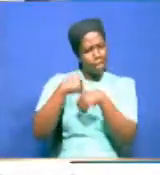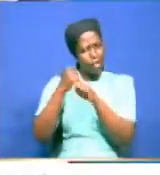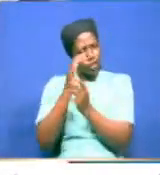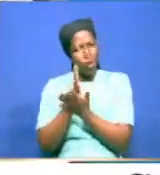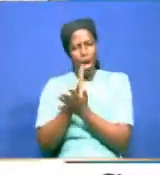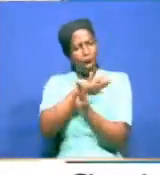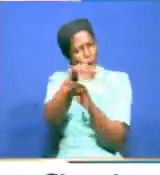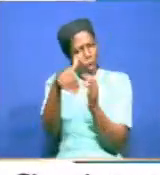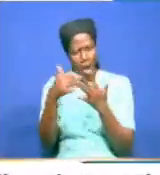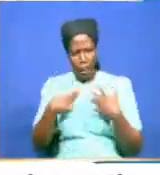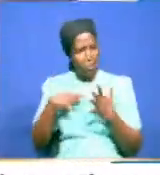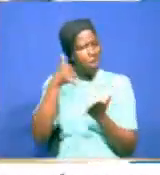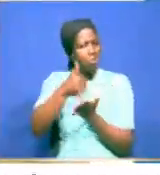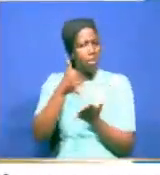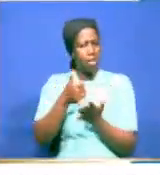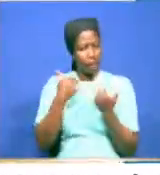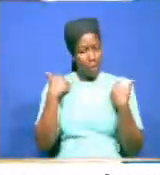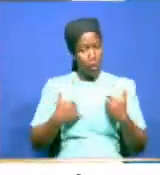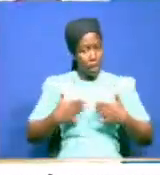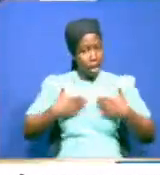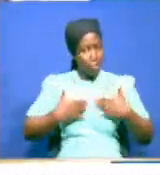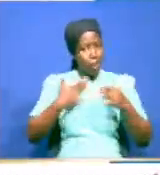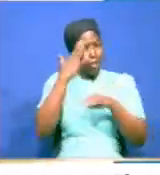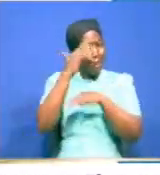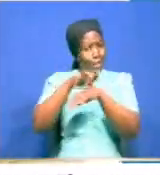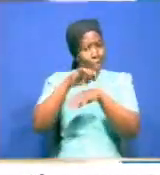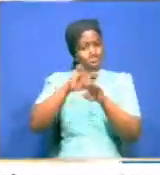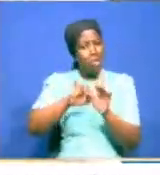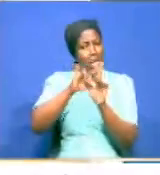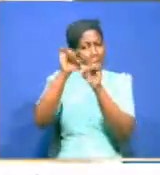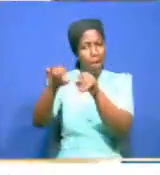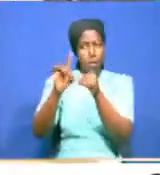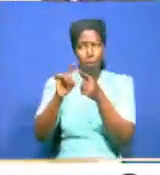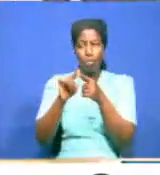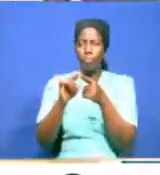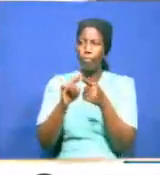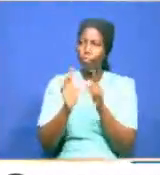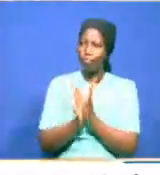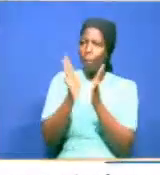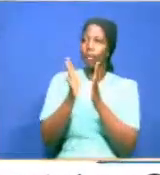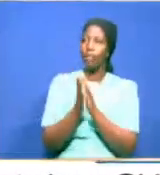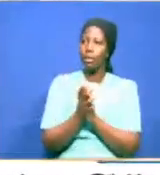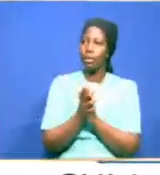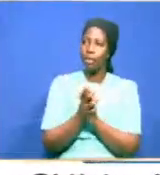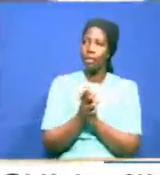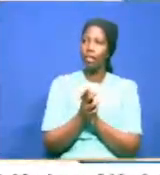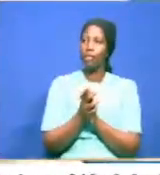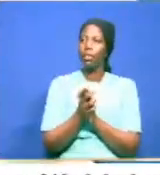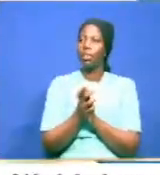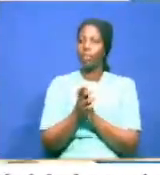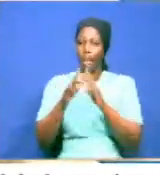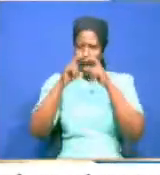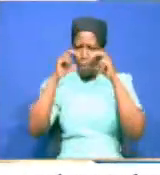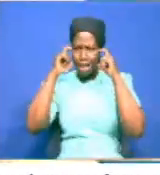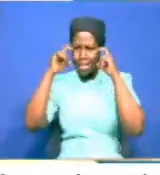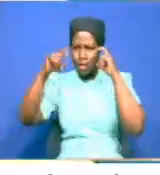one is being left behind? And I'm happy that when it comes to the mask, you know, there's a proclamation that we don't have to import. Yes. If we have local